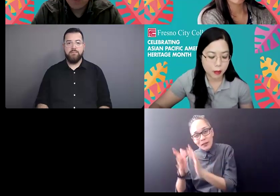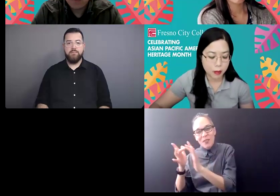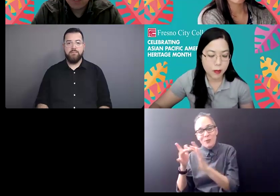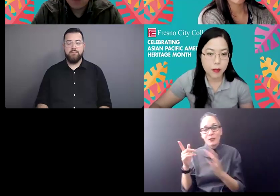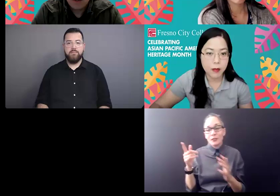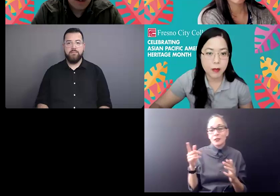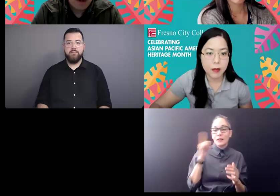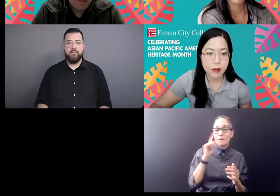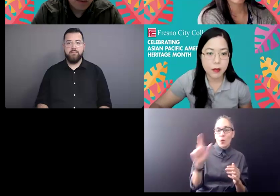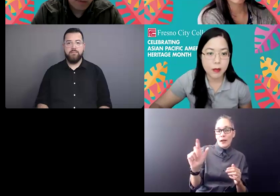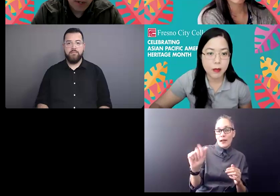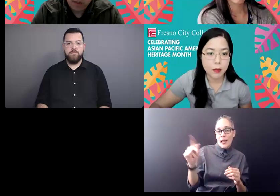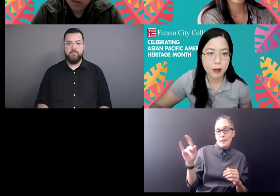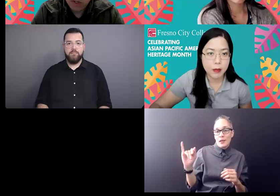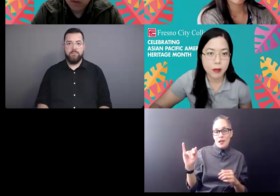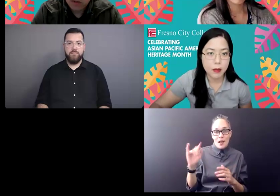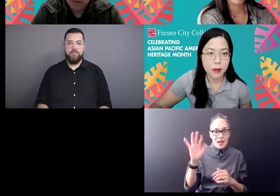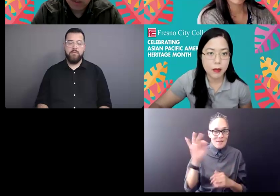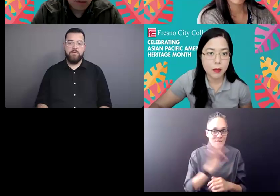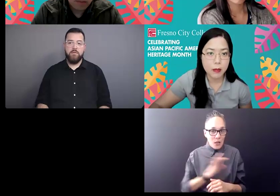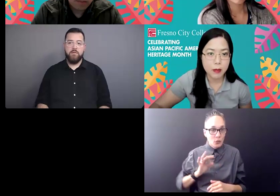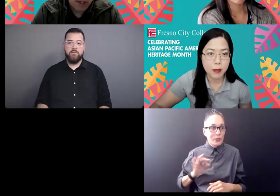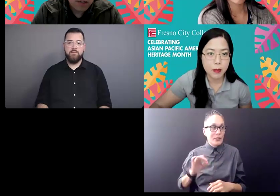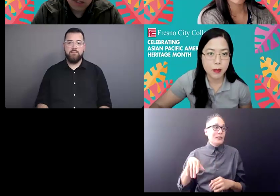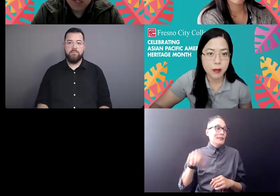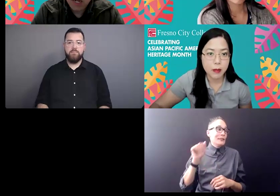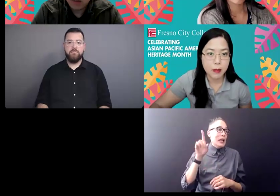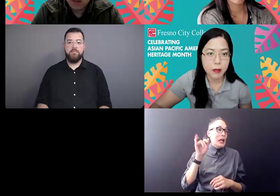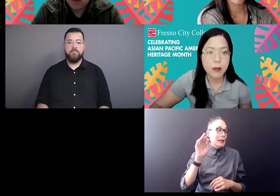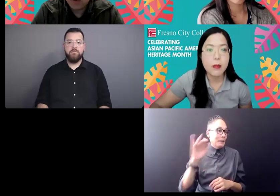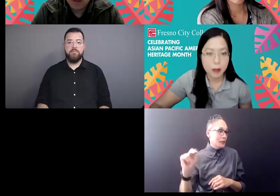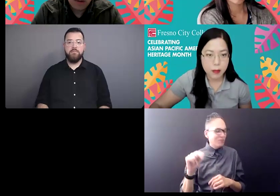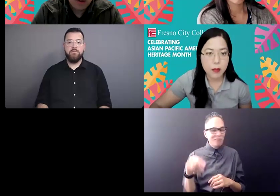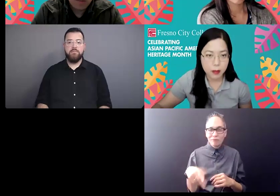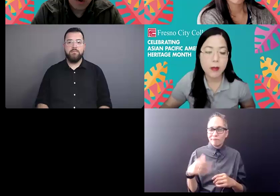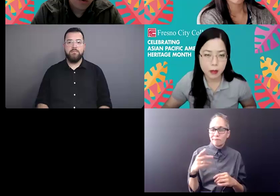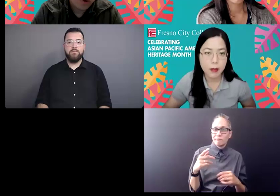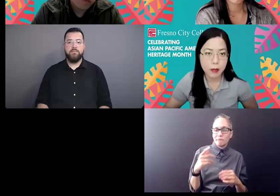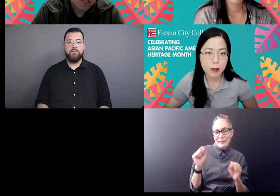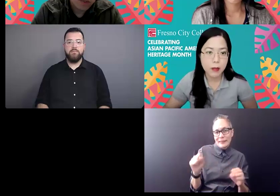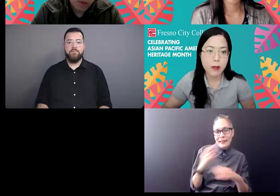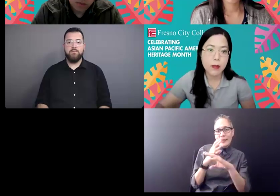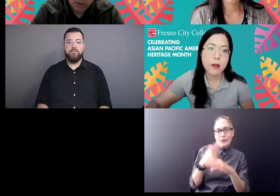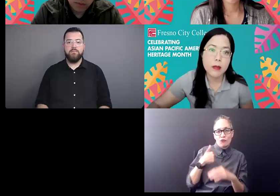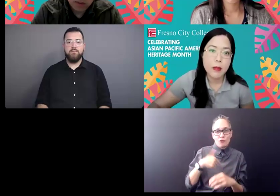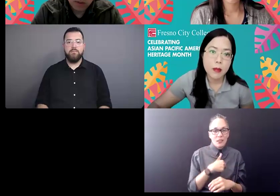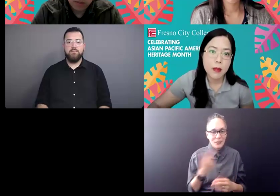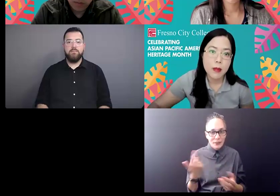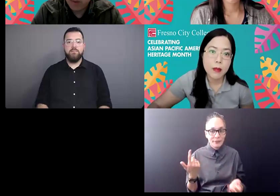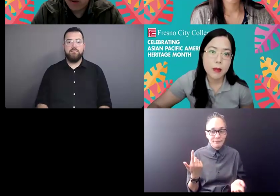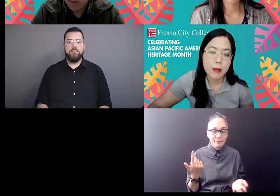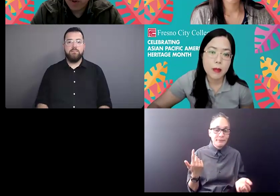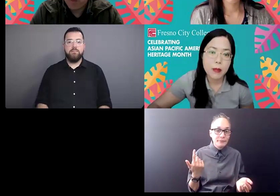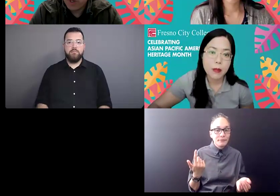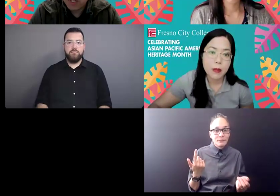API faculty and administrators. So this can, I can see it as highly hindering our career advancement as well too. And